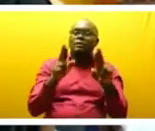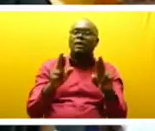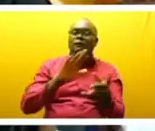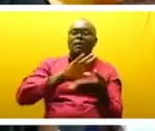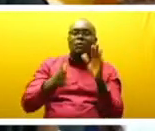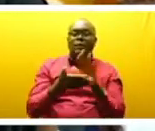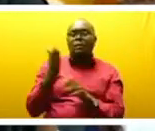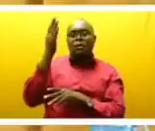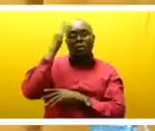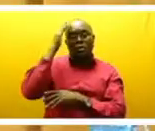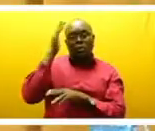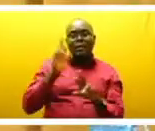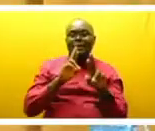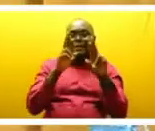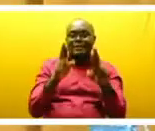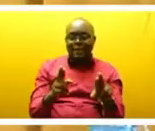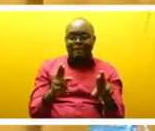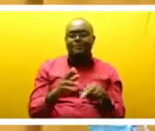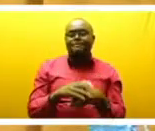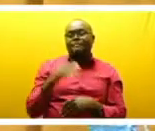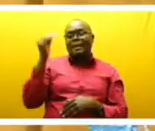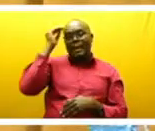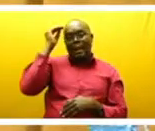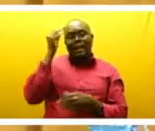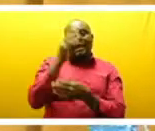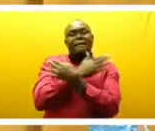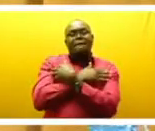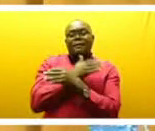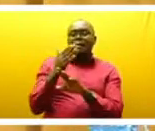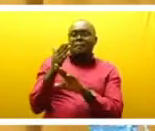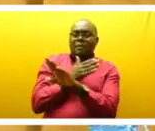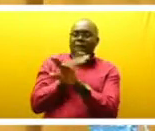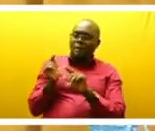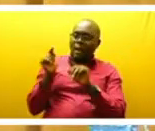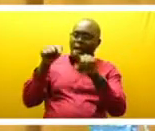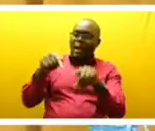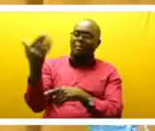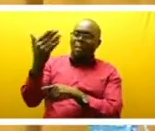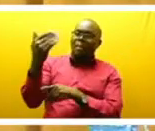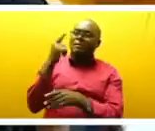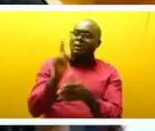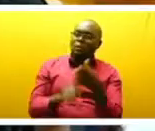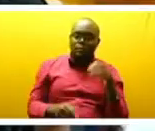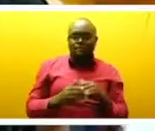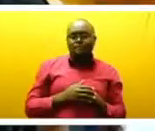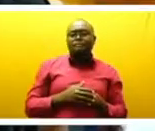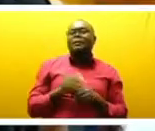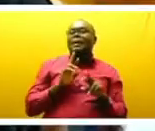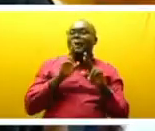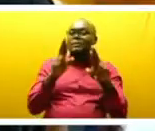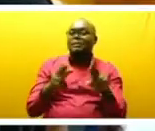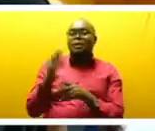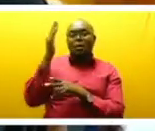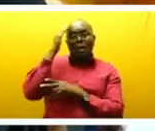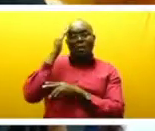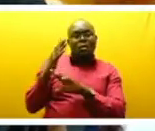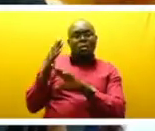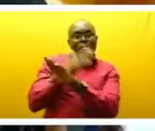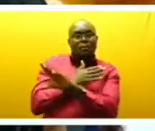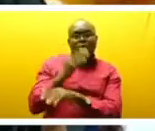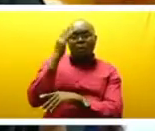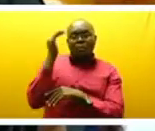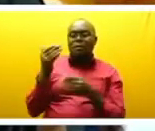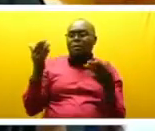results. My learned friend, who has just appeared, exhorts that the results were known because